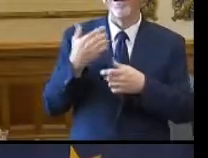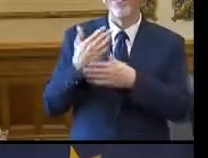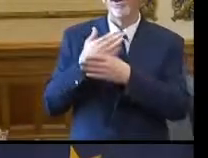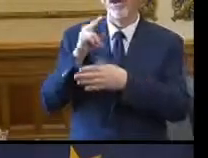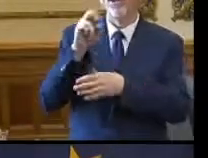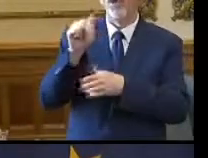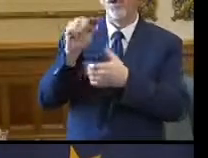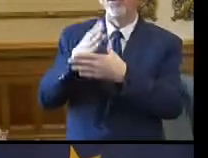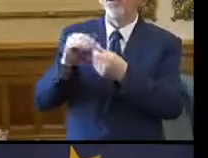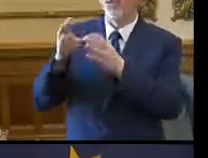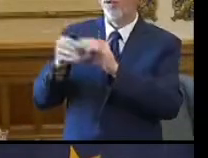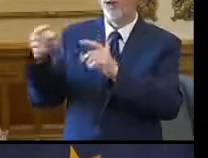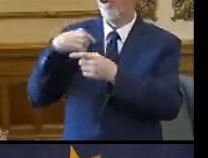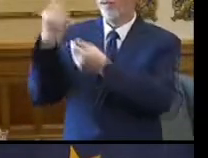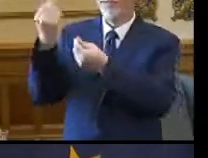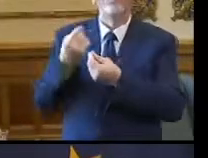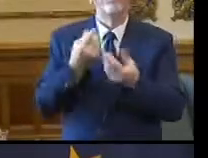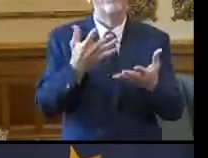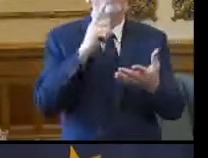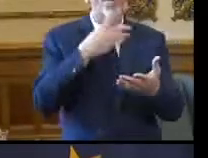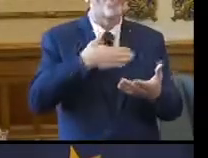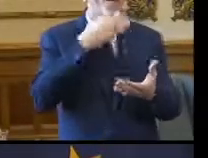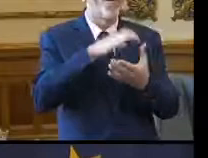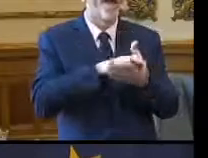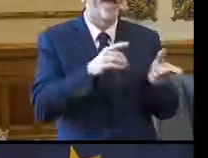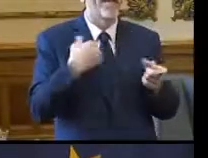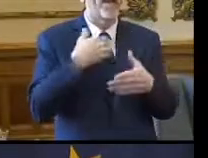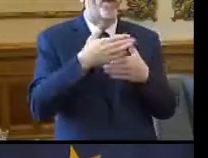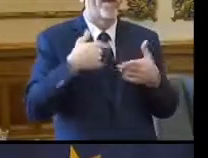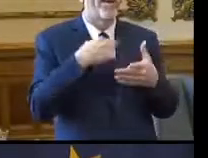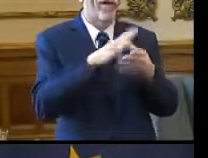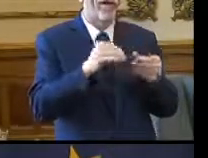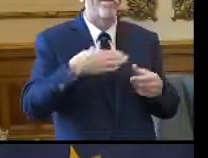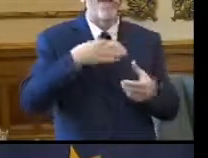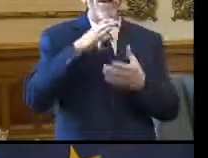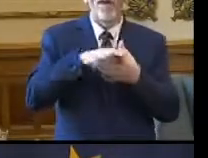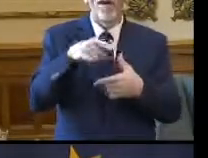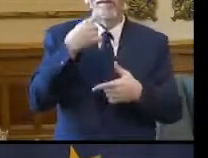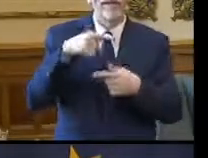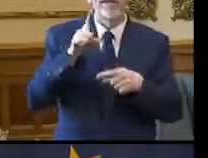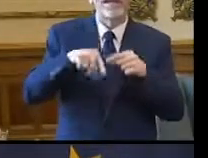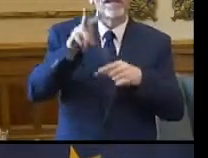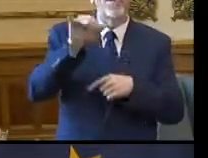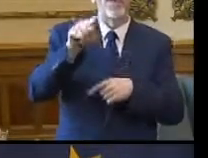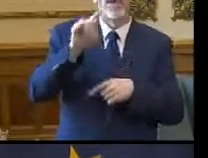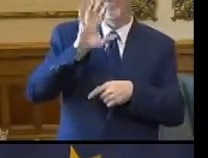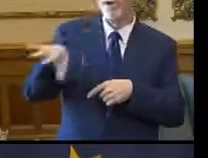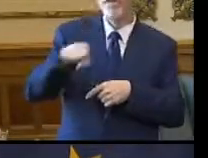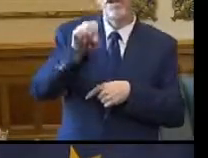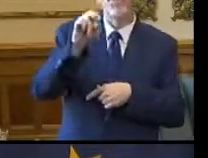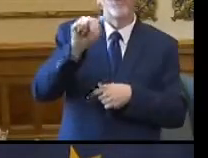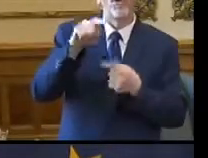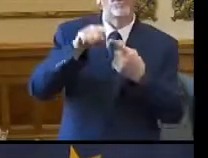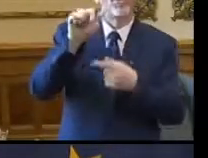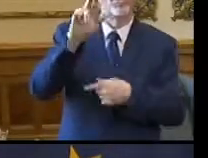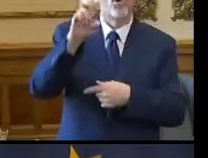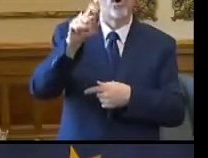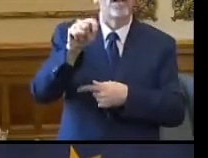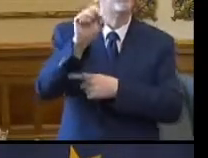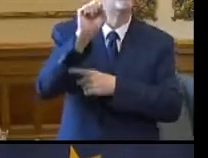and caregivers. All right, well, let's ask the same questions of Dr. Rico about Horizon Health in Paris.